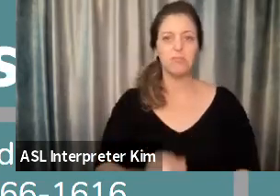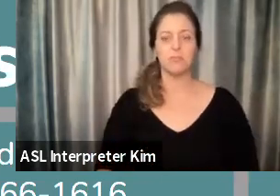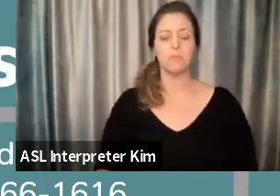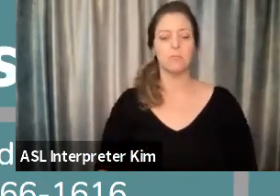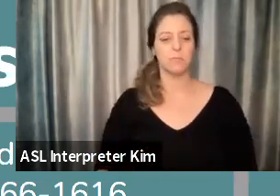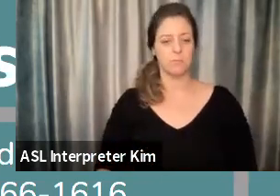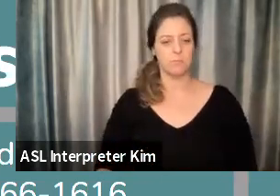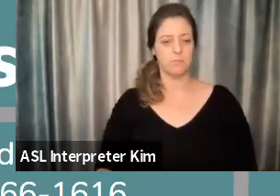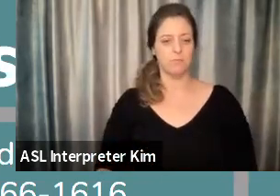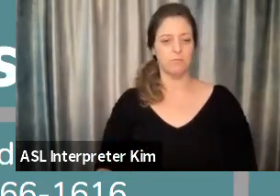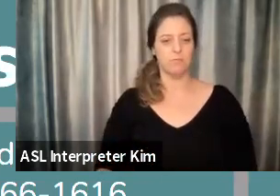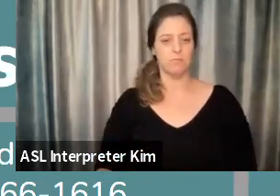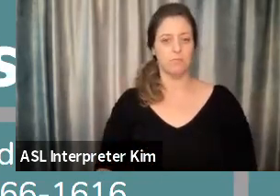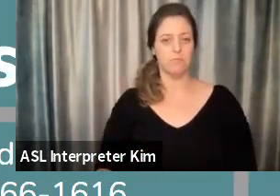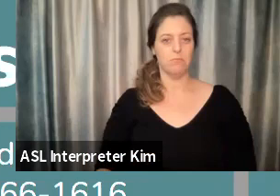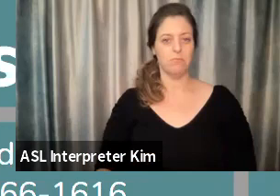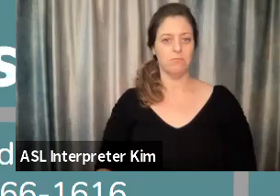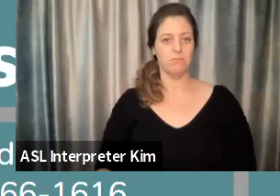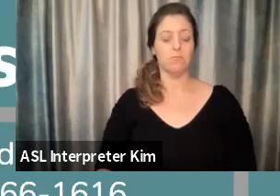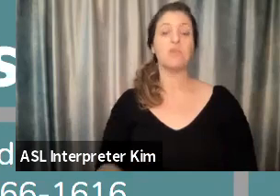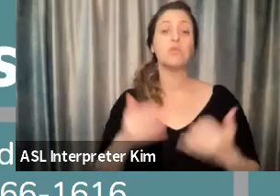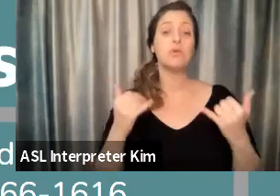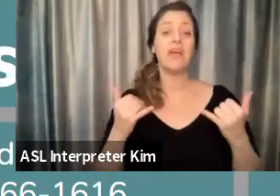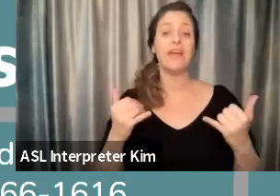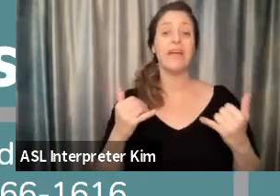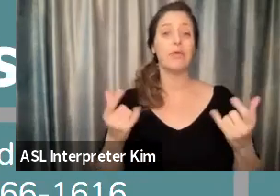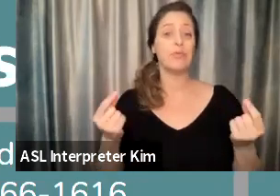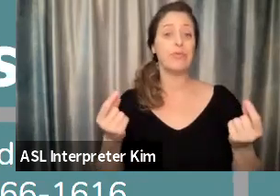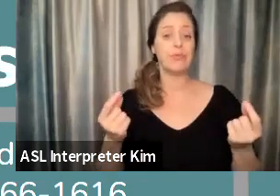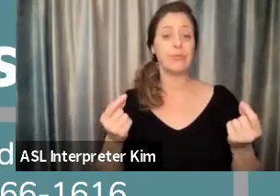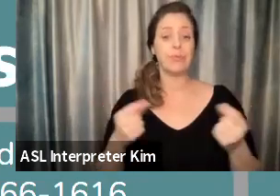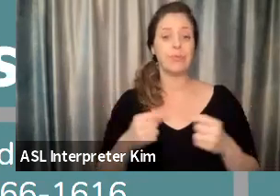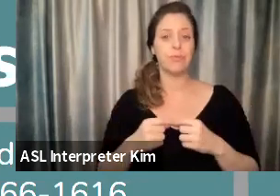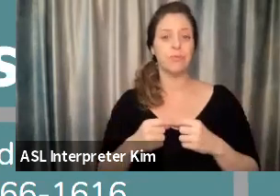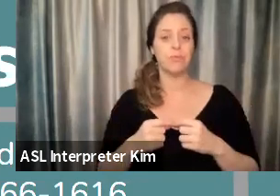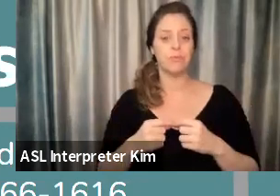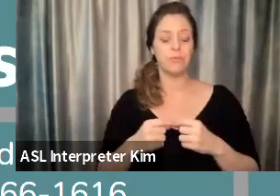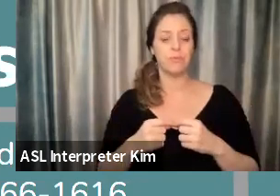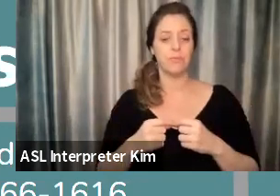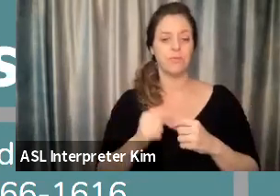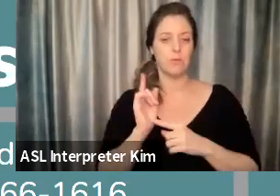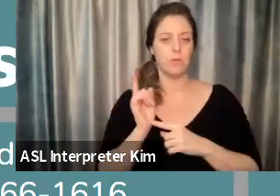So with that, I'm gonna do a couple things. Let me do something really quickly.